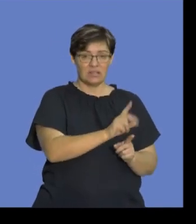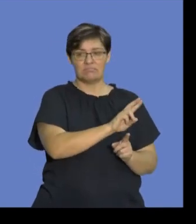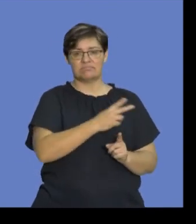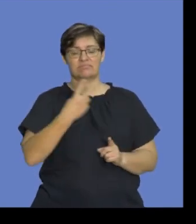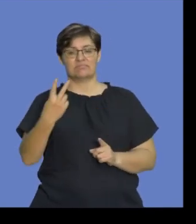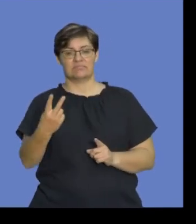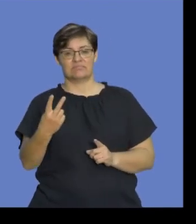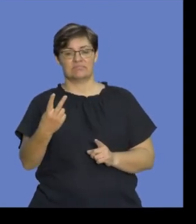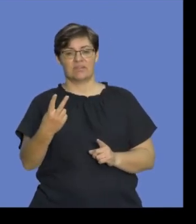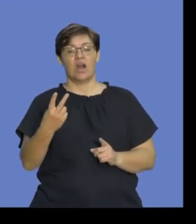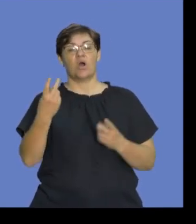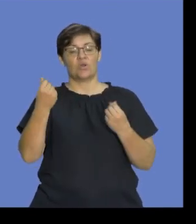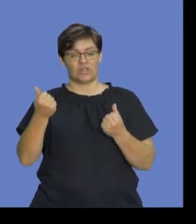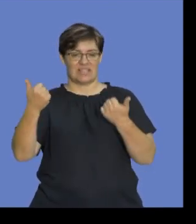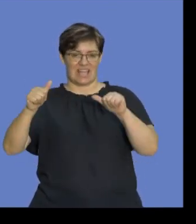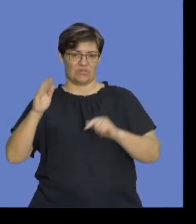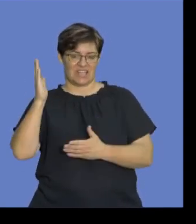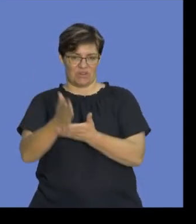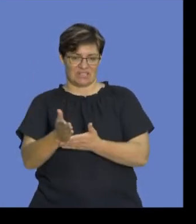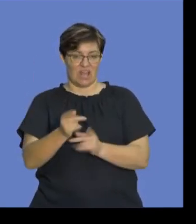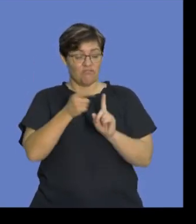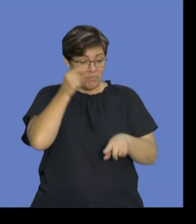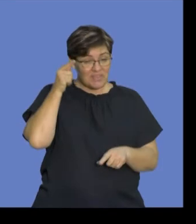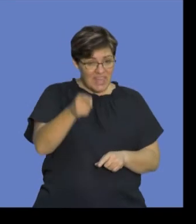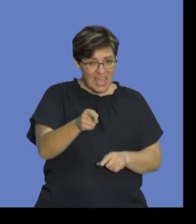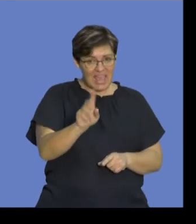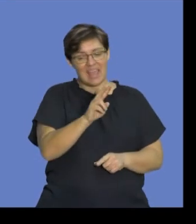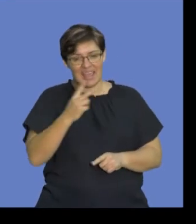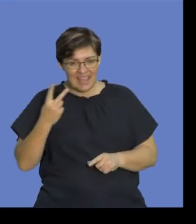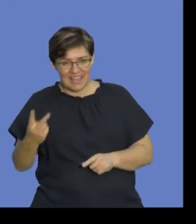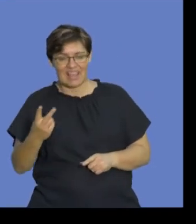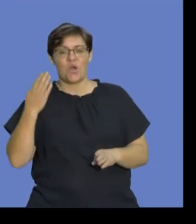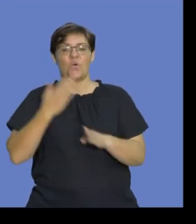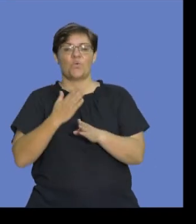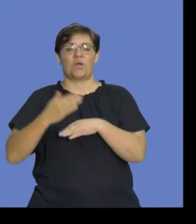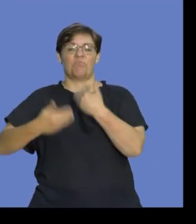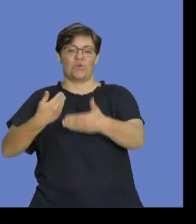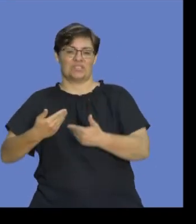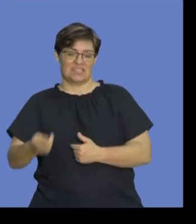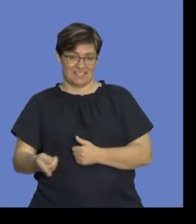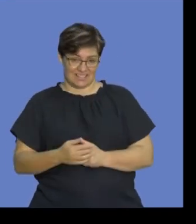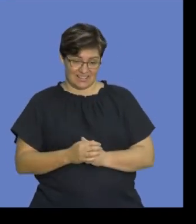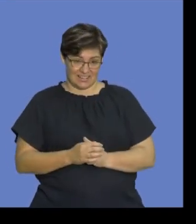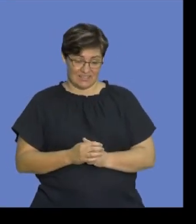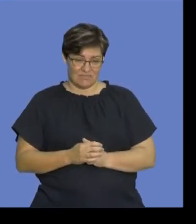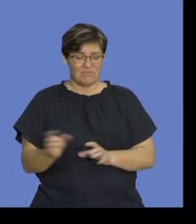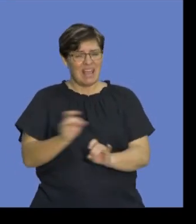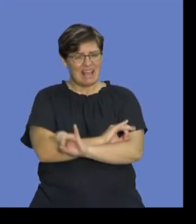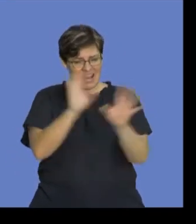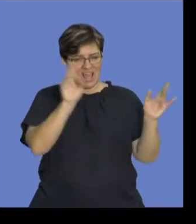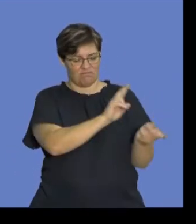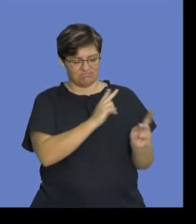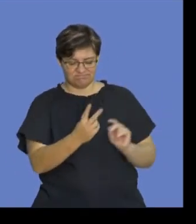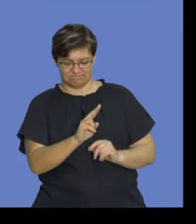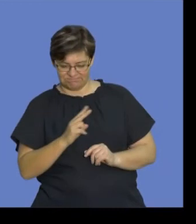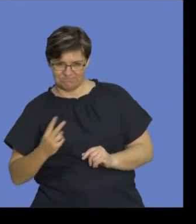material cost into the direct material cost account, and from there into my work in process. So clearly you